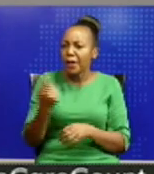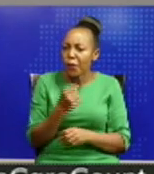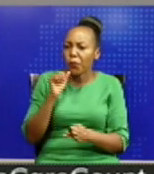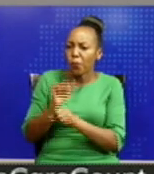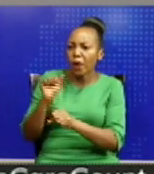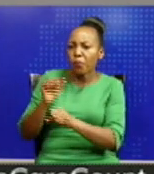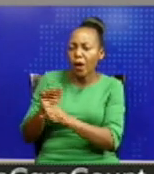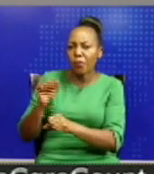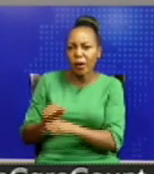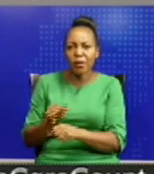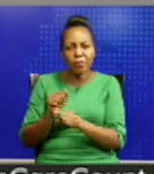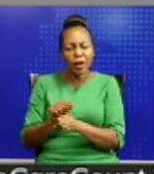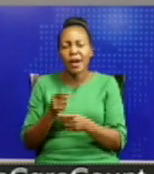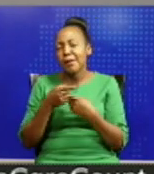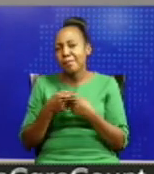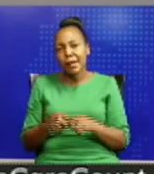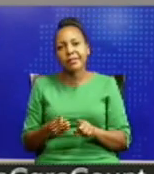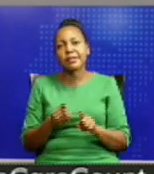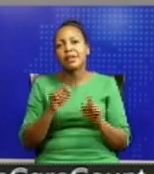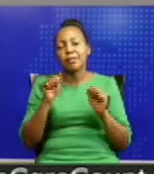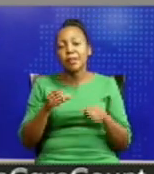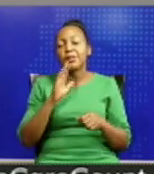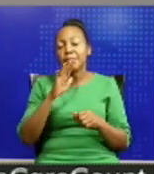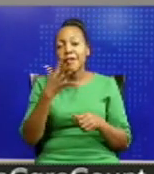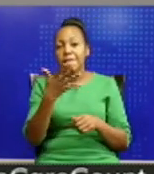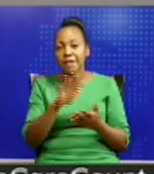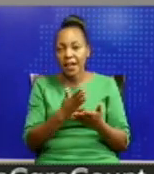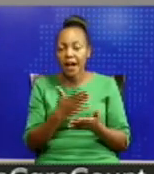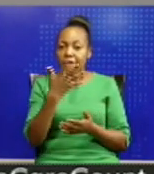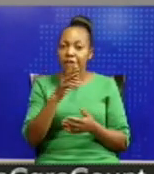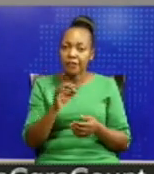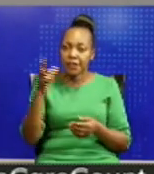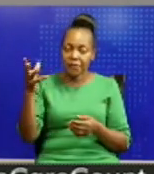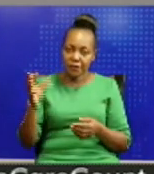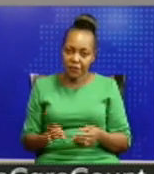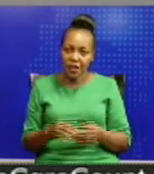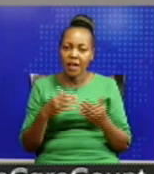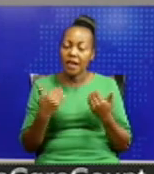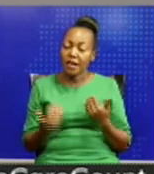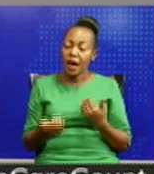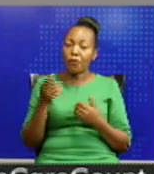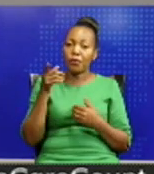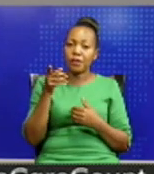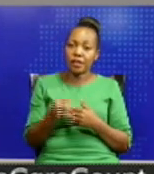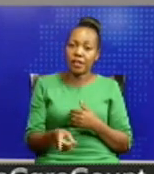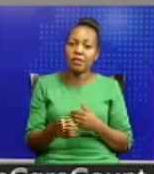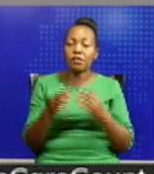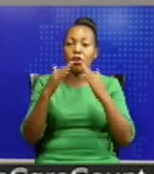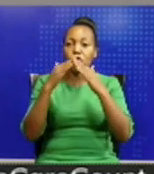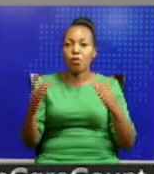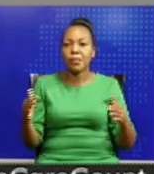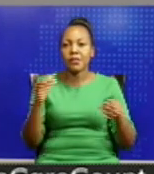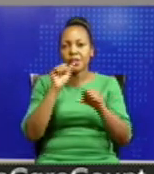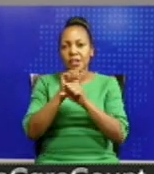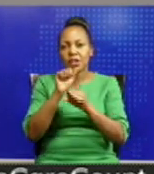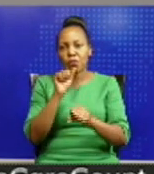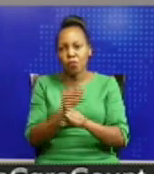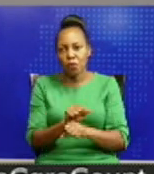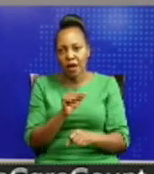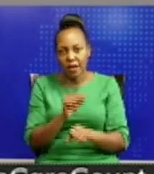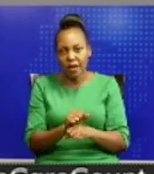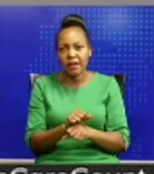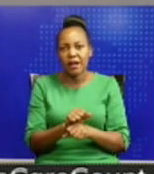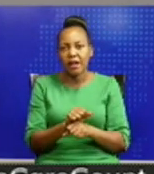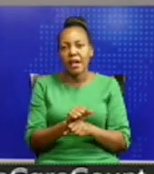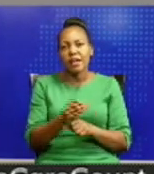we are to ensure gender parity in this country. Now, the main question is, does unpaid care and domestic work merit attention as a